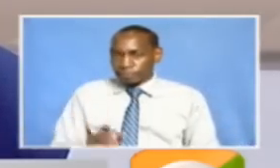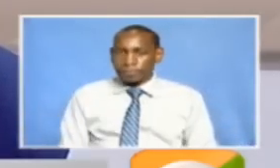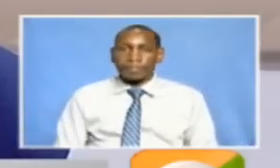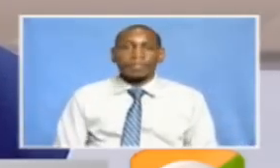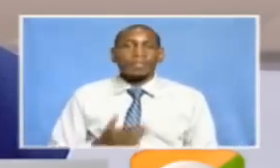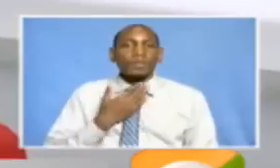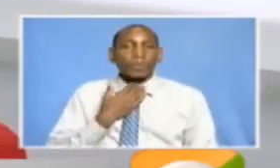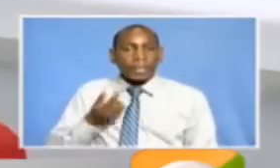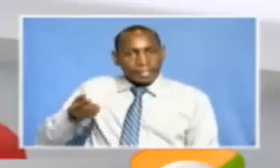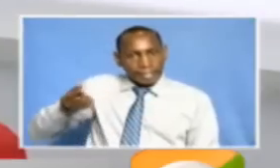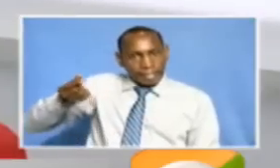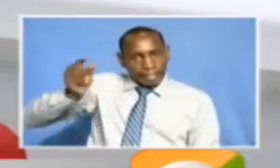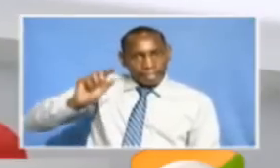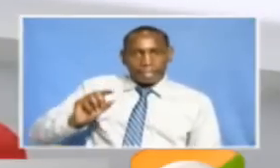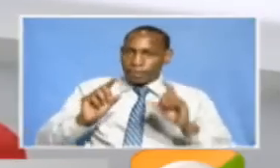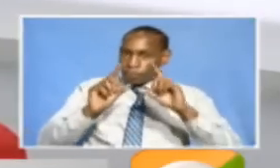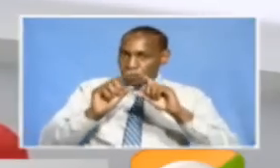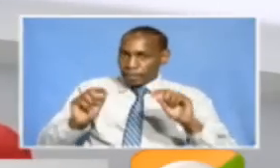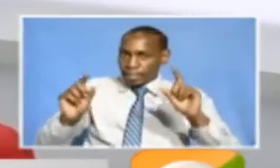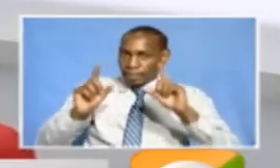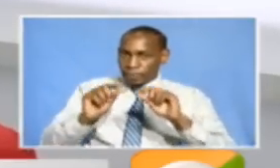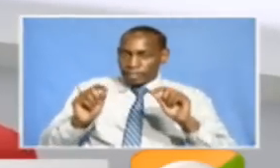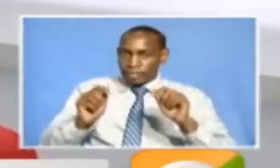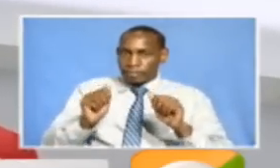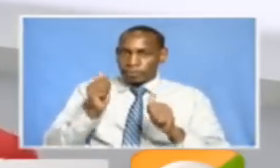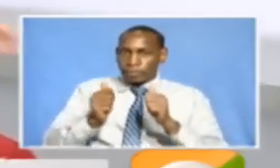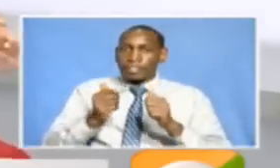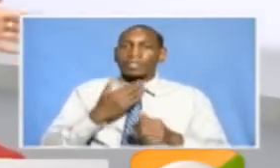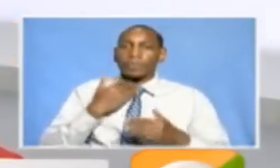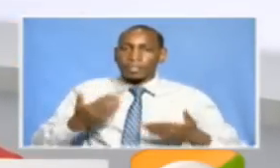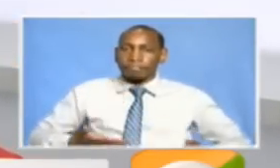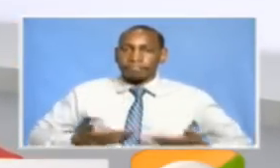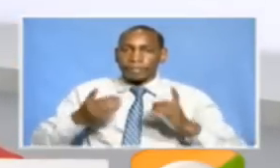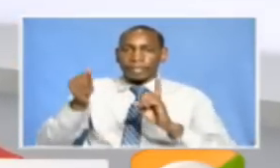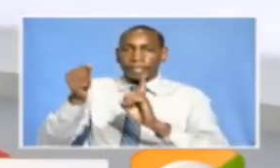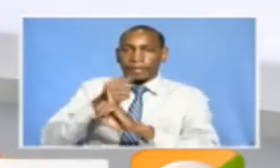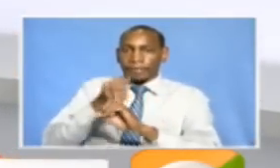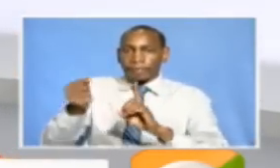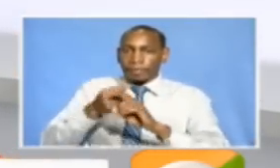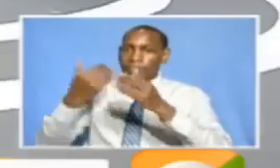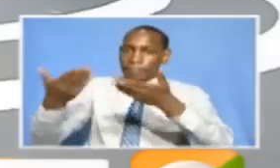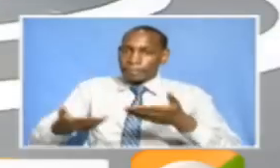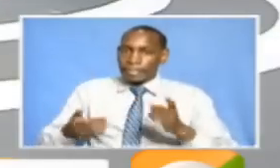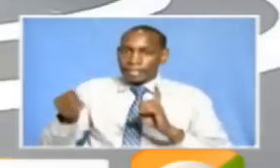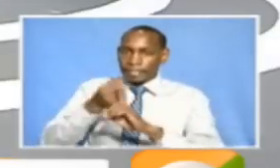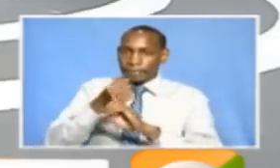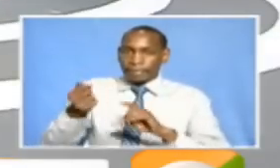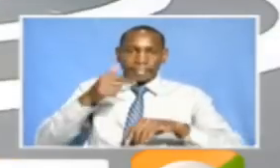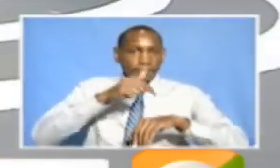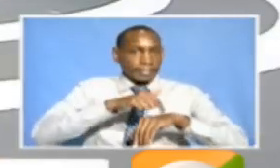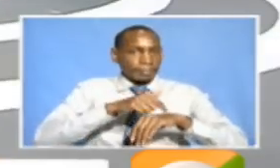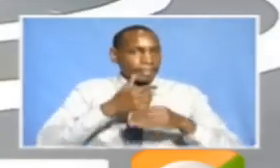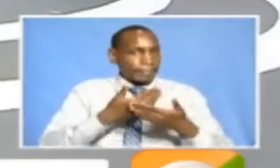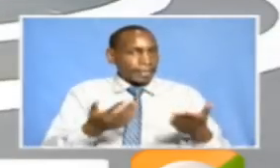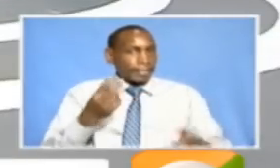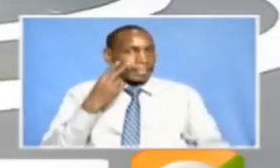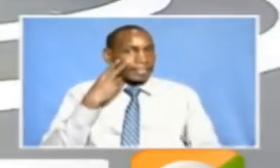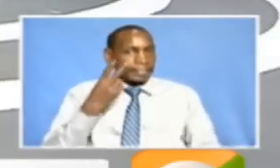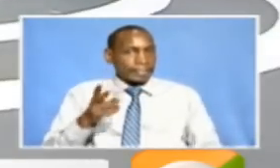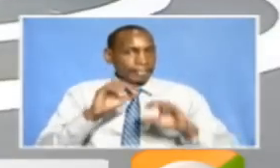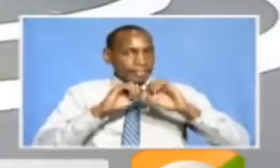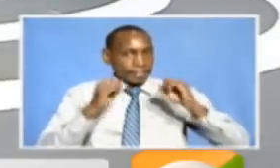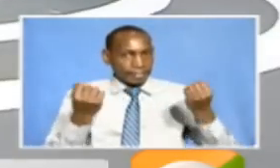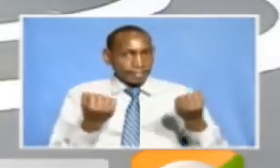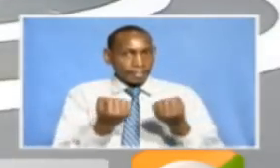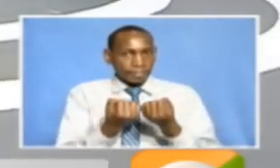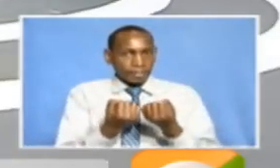add something that I really try to get out there is that violence breeds violence. And so whenever when we see our society